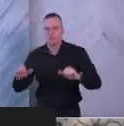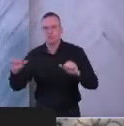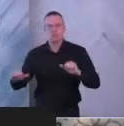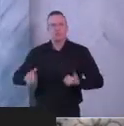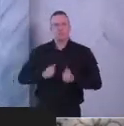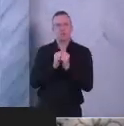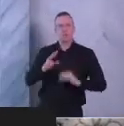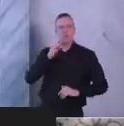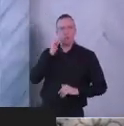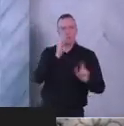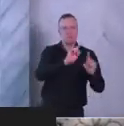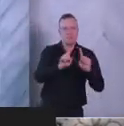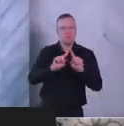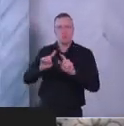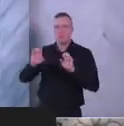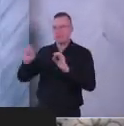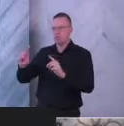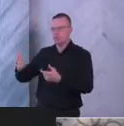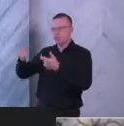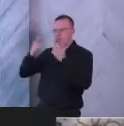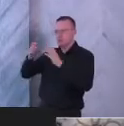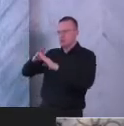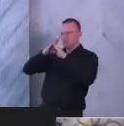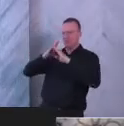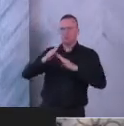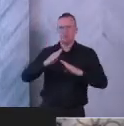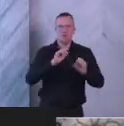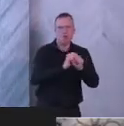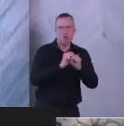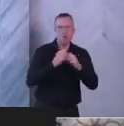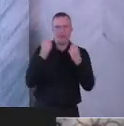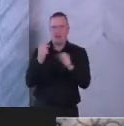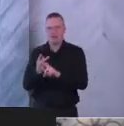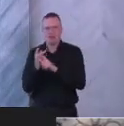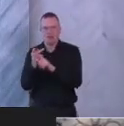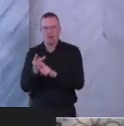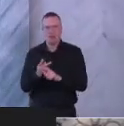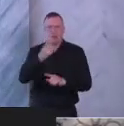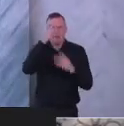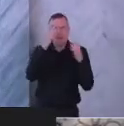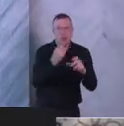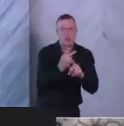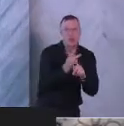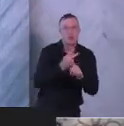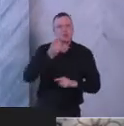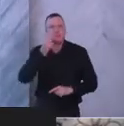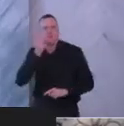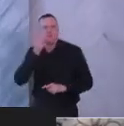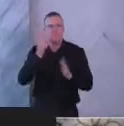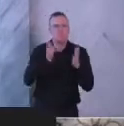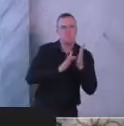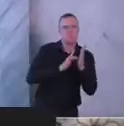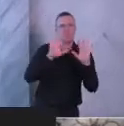homelessness, barriers to education, employment, healthcare, especially mental health care, dental health care, medicine, and cultural